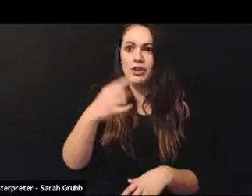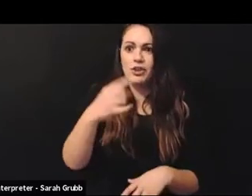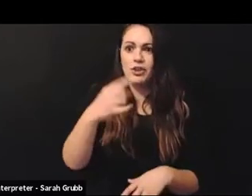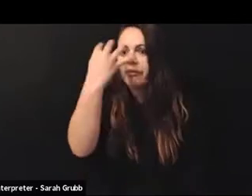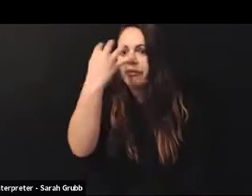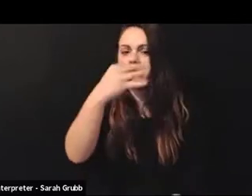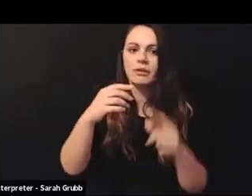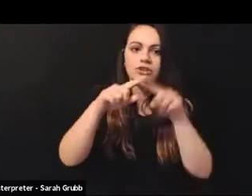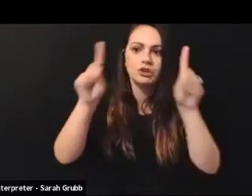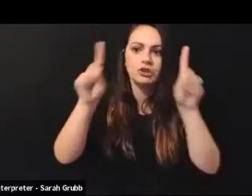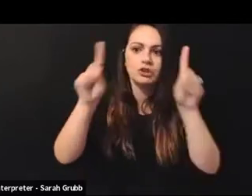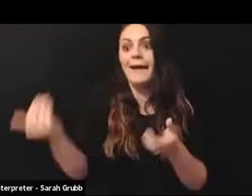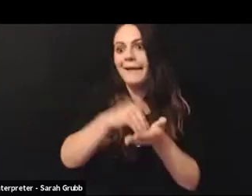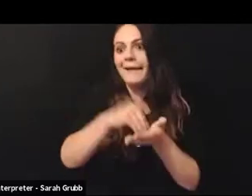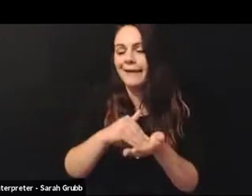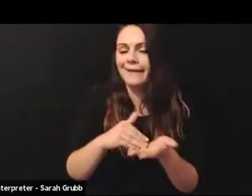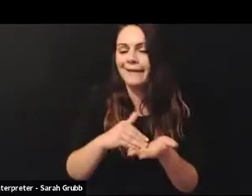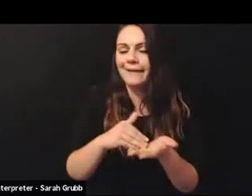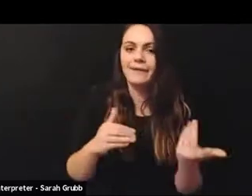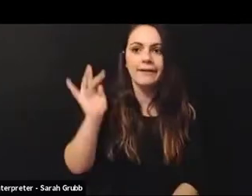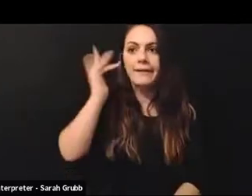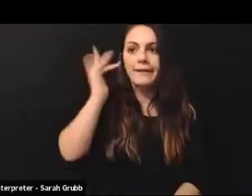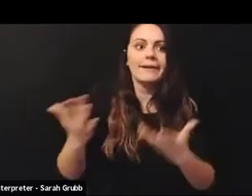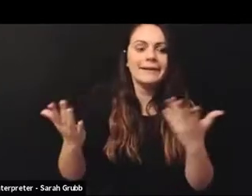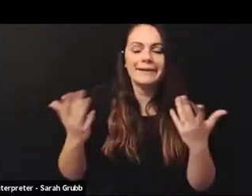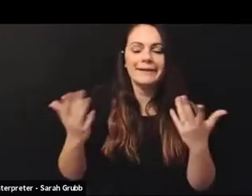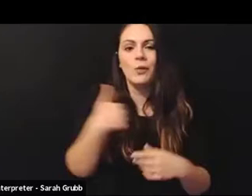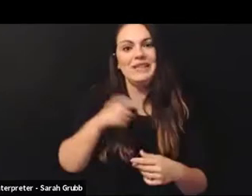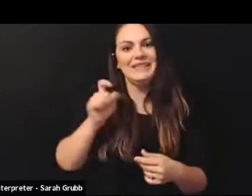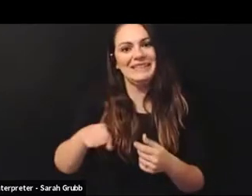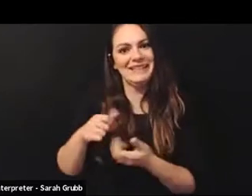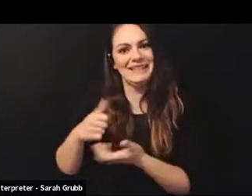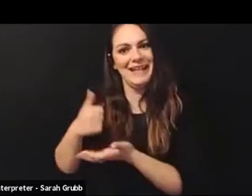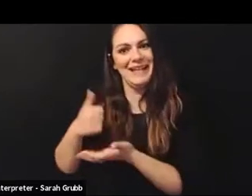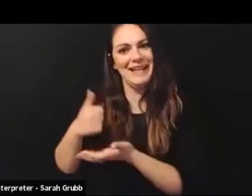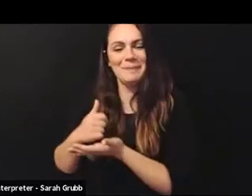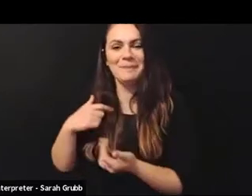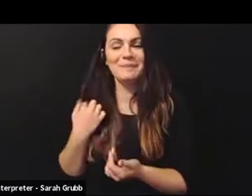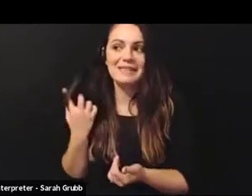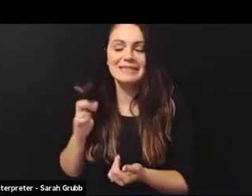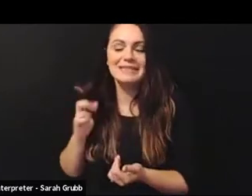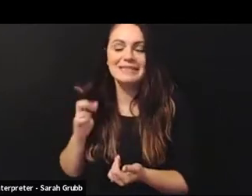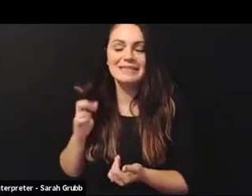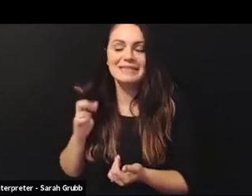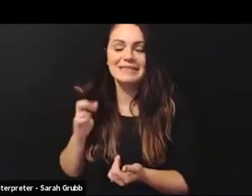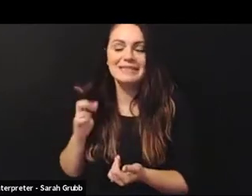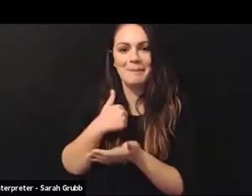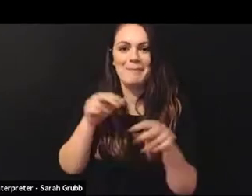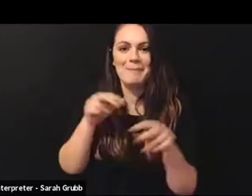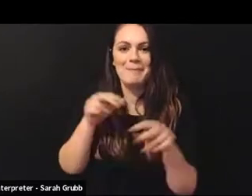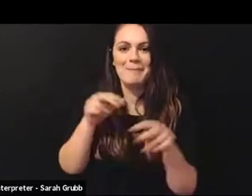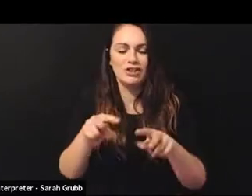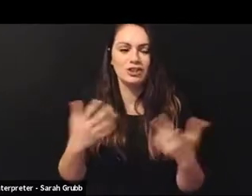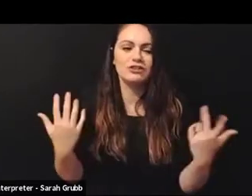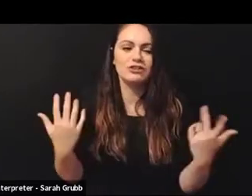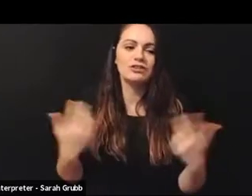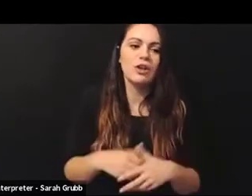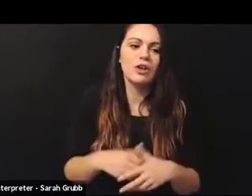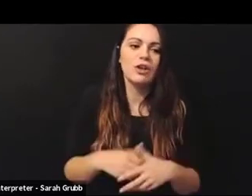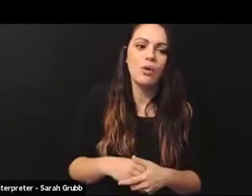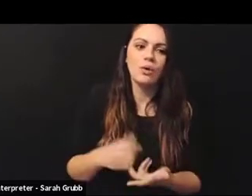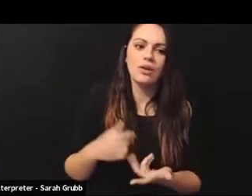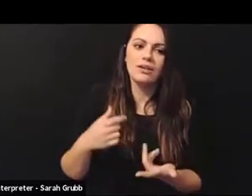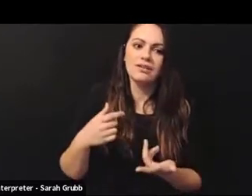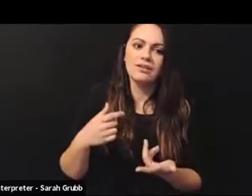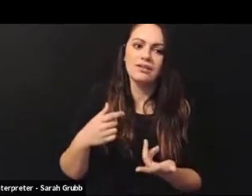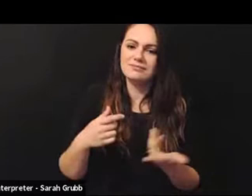little tired of that. But these are regulatory things that we do all of the time. So individuals who are deafblind, individuals